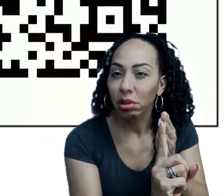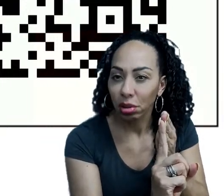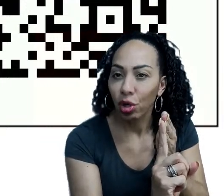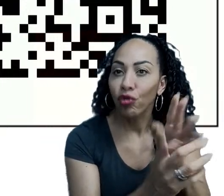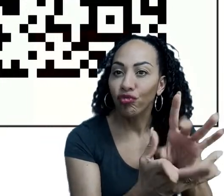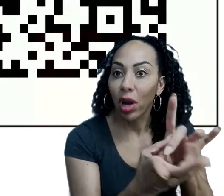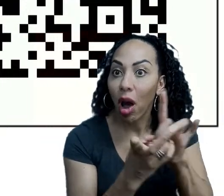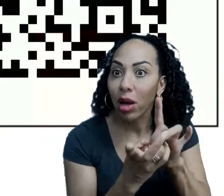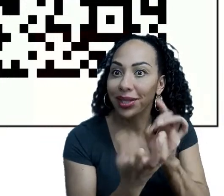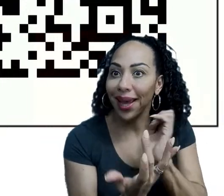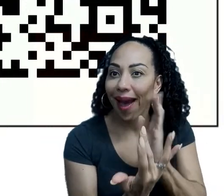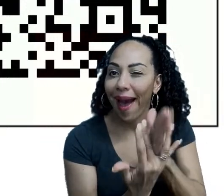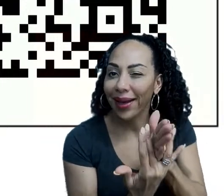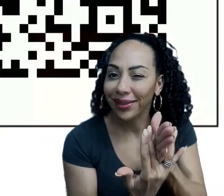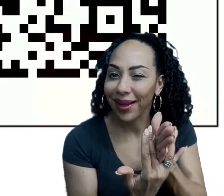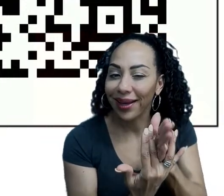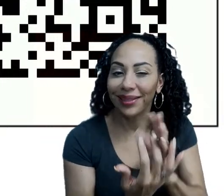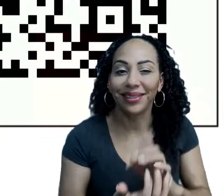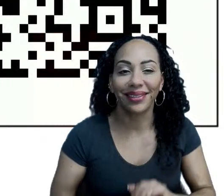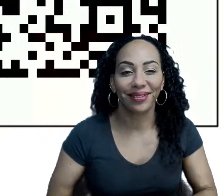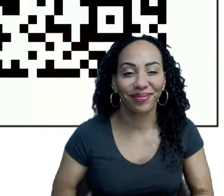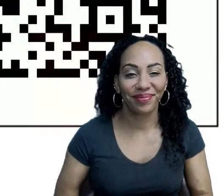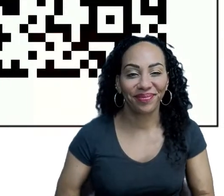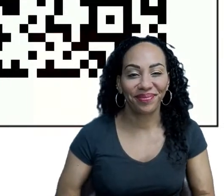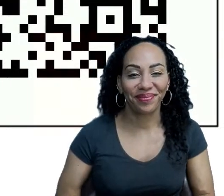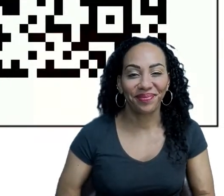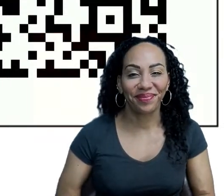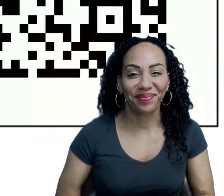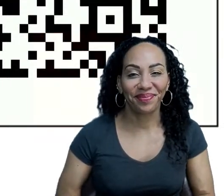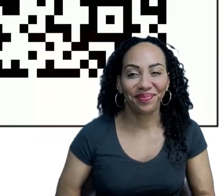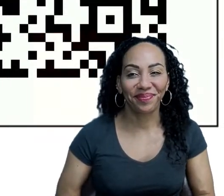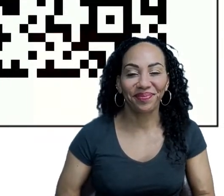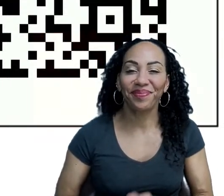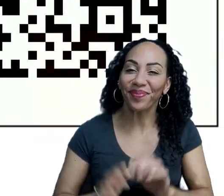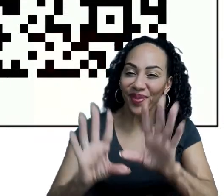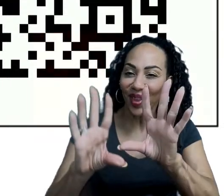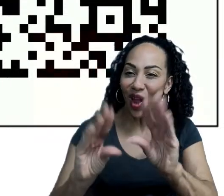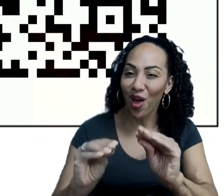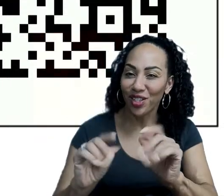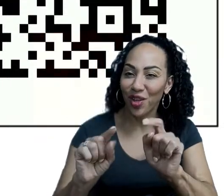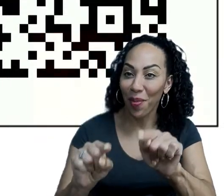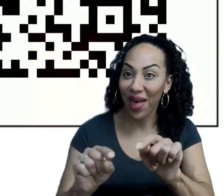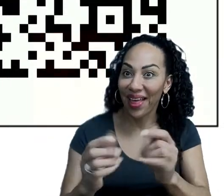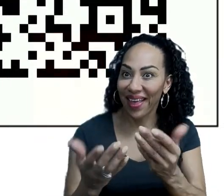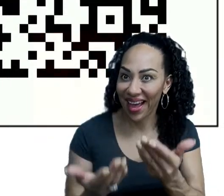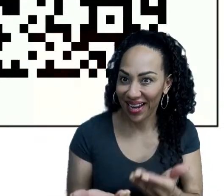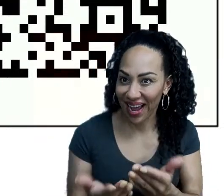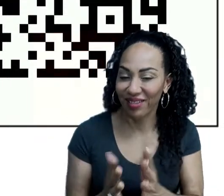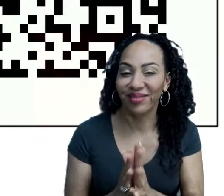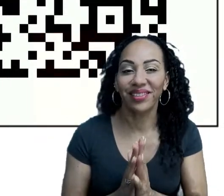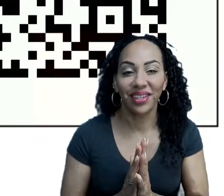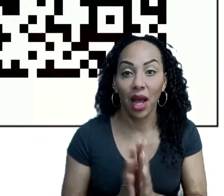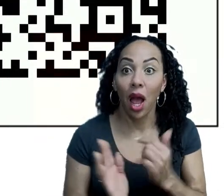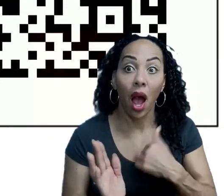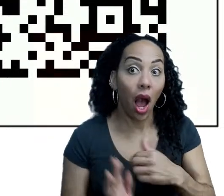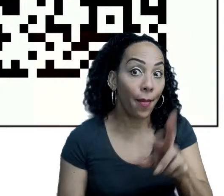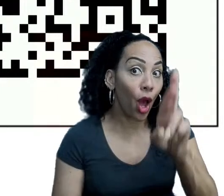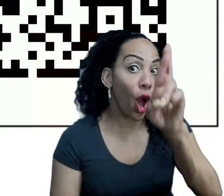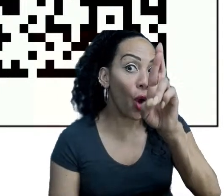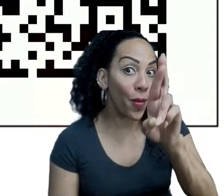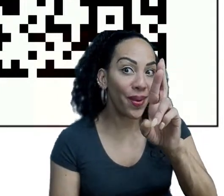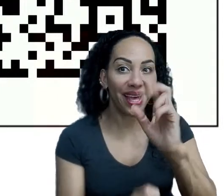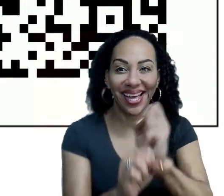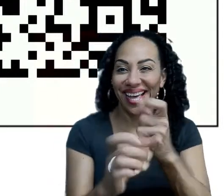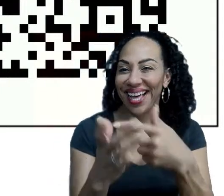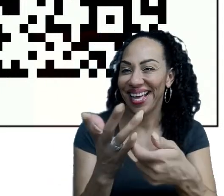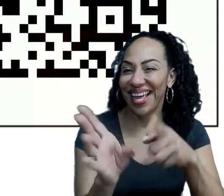project. I'm going to leave that one there. I believe that I'm hoping that at some point Gary Martin is going to come in and